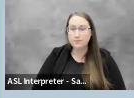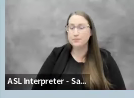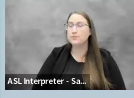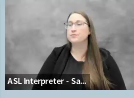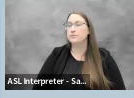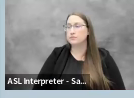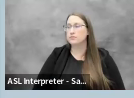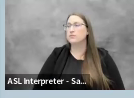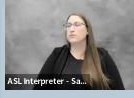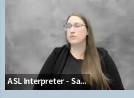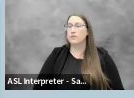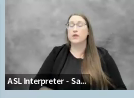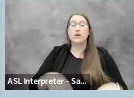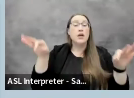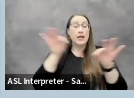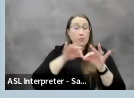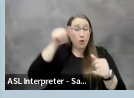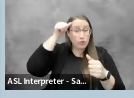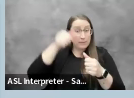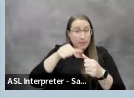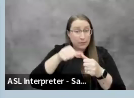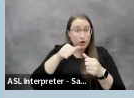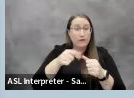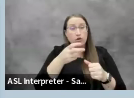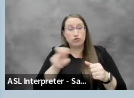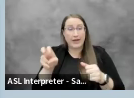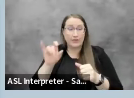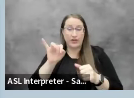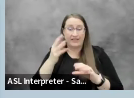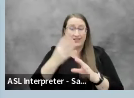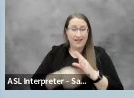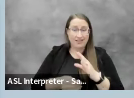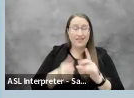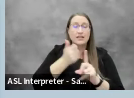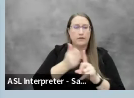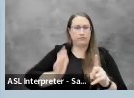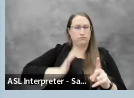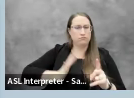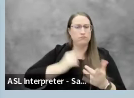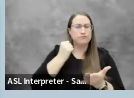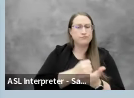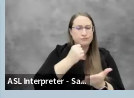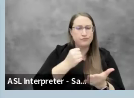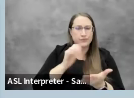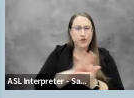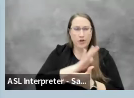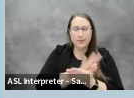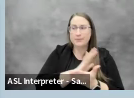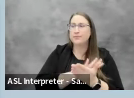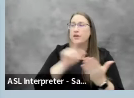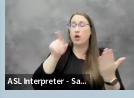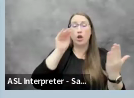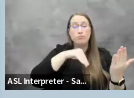thing to keep in mind with the transfer on death deed is, as you can see here, it is a notarized document. So while you can complete